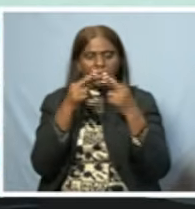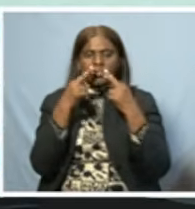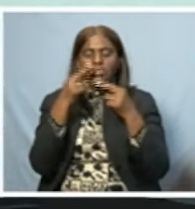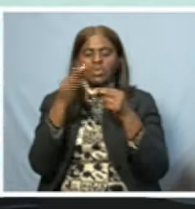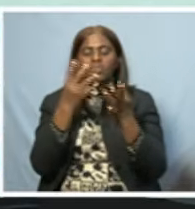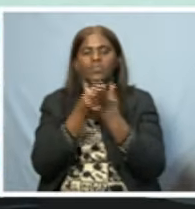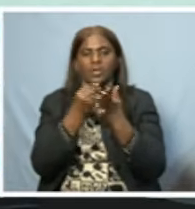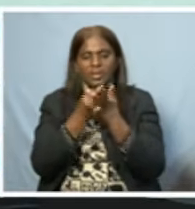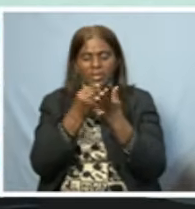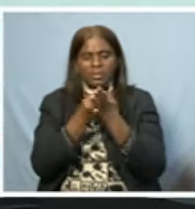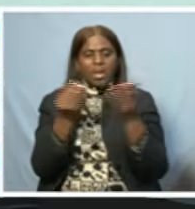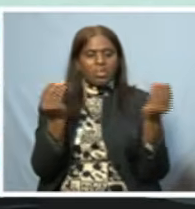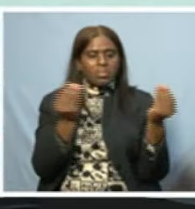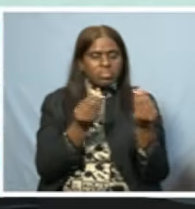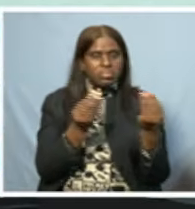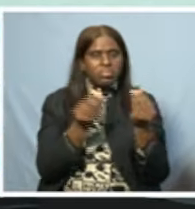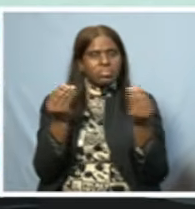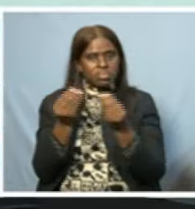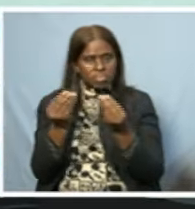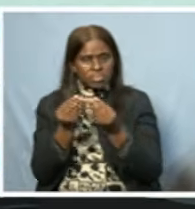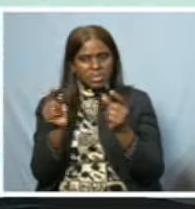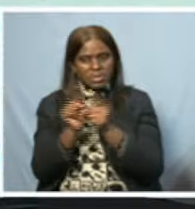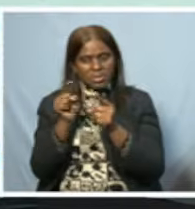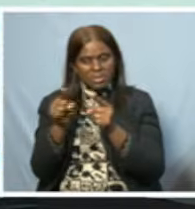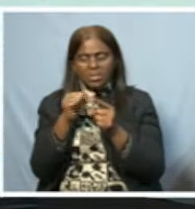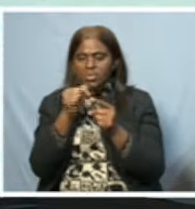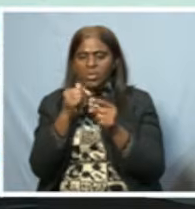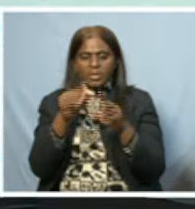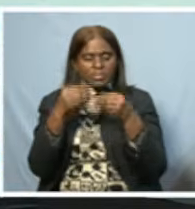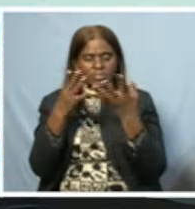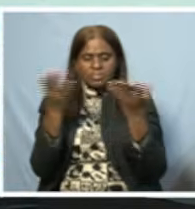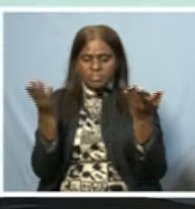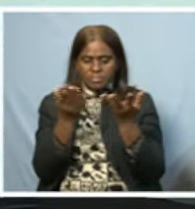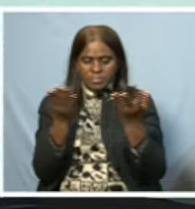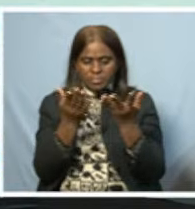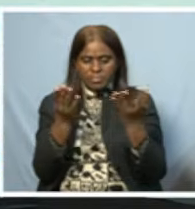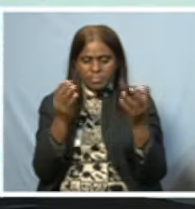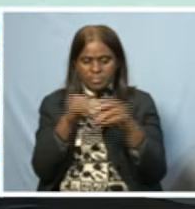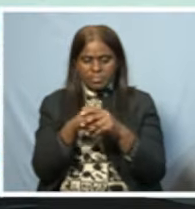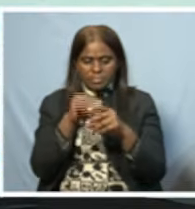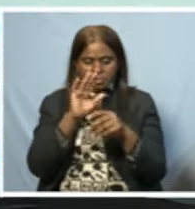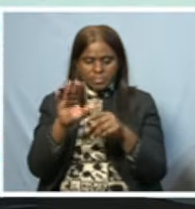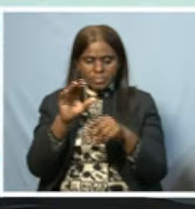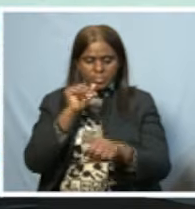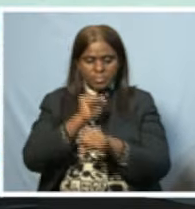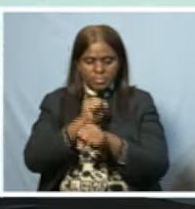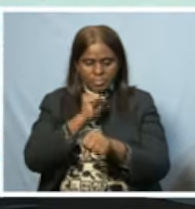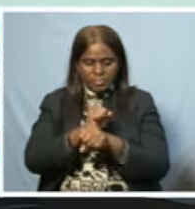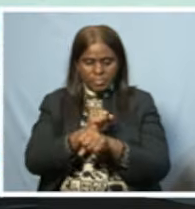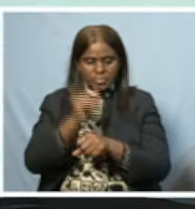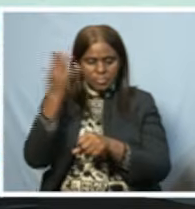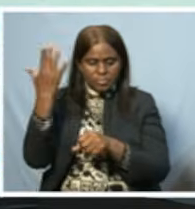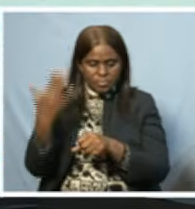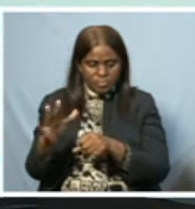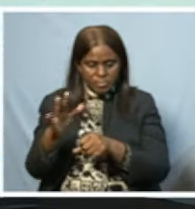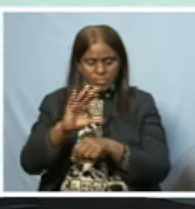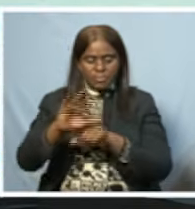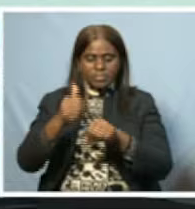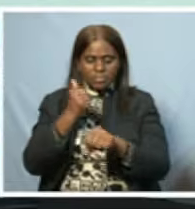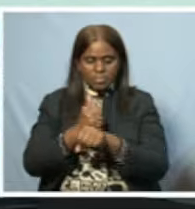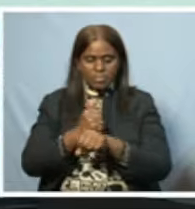of financial constraints, as they were not provided for in the employment on permanent